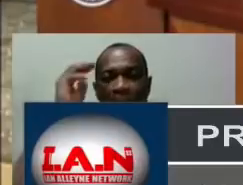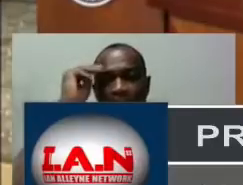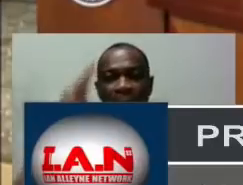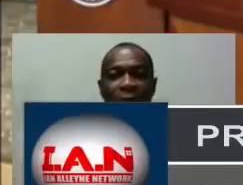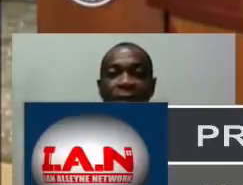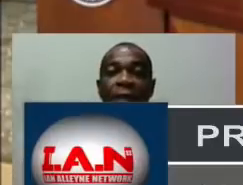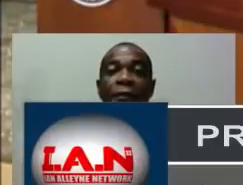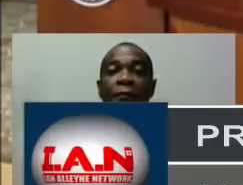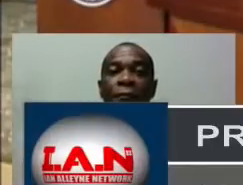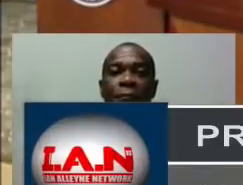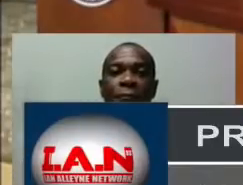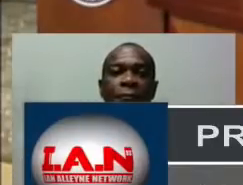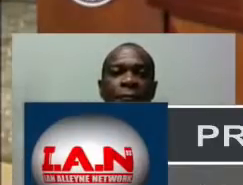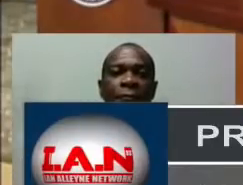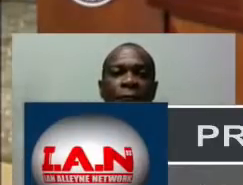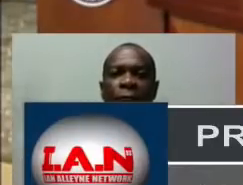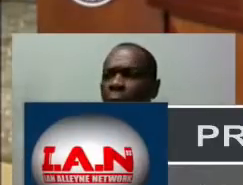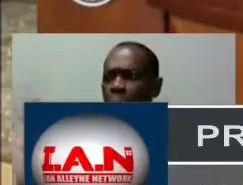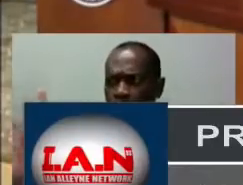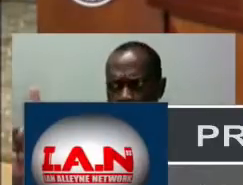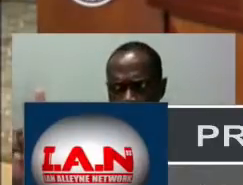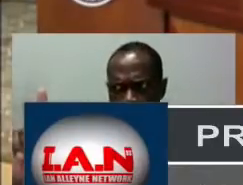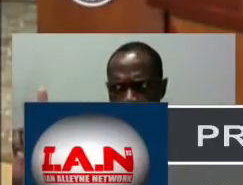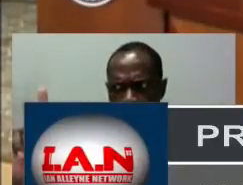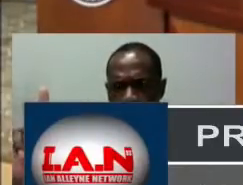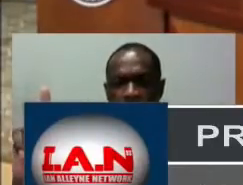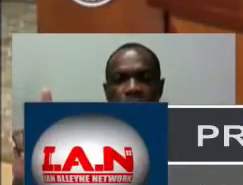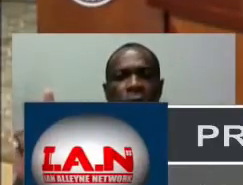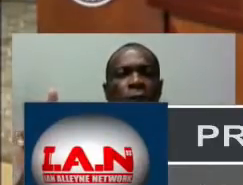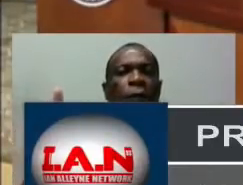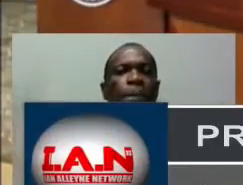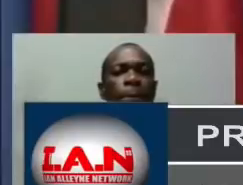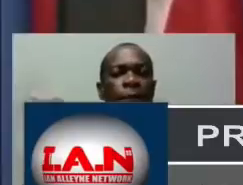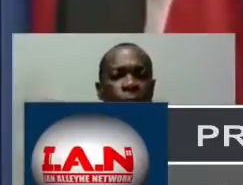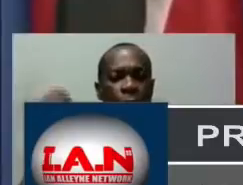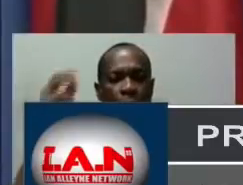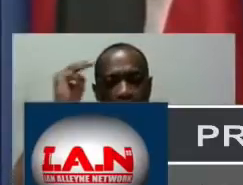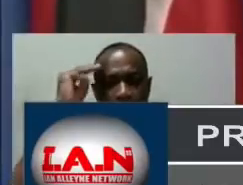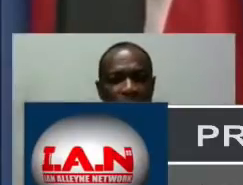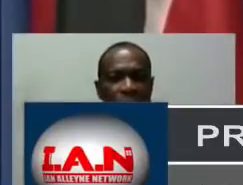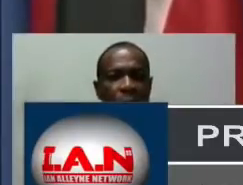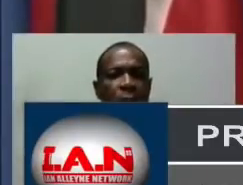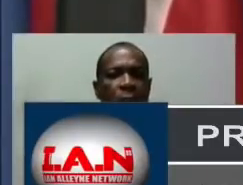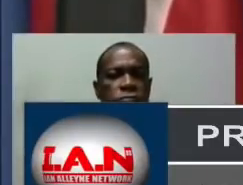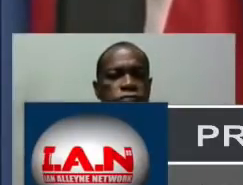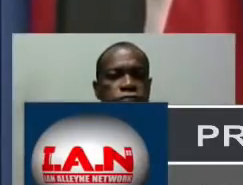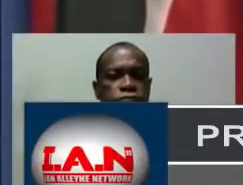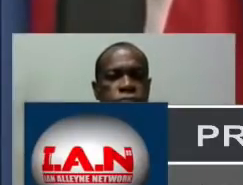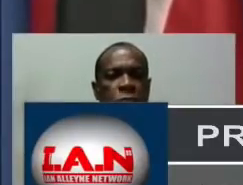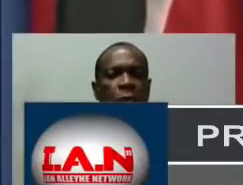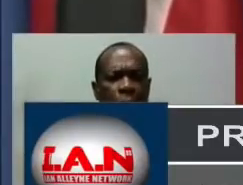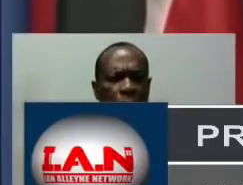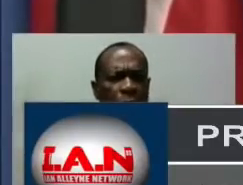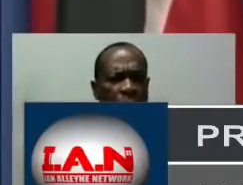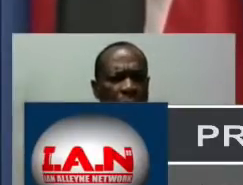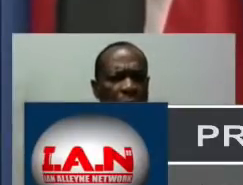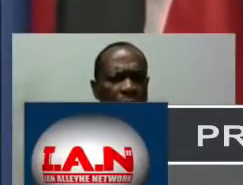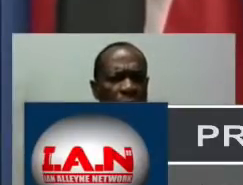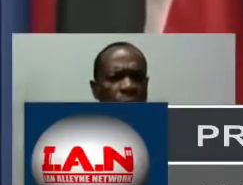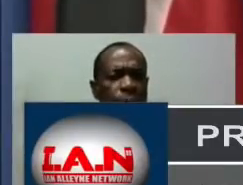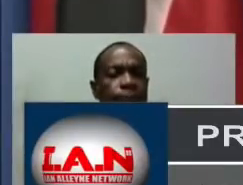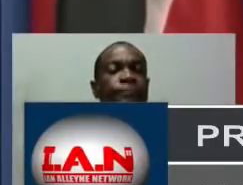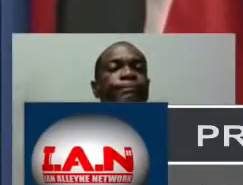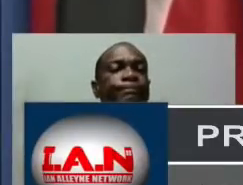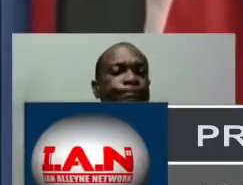Before Minister Young takes that up, let me just say something to assist with this management